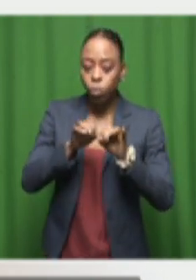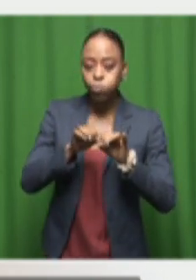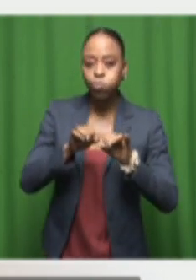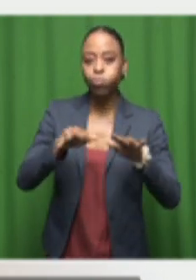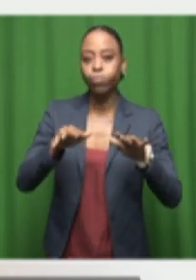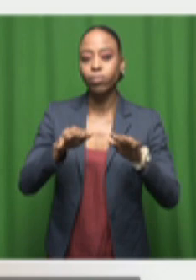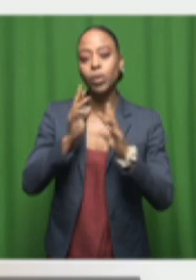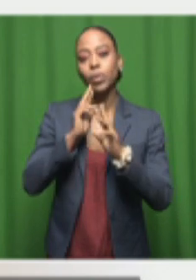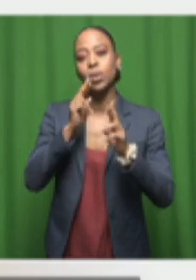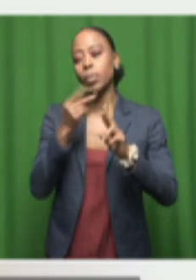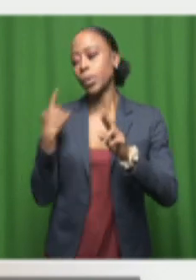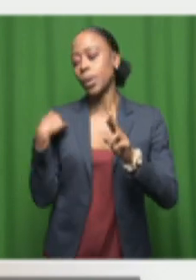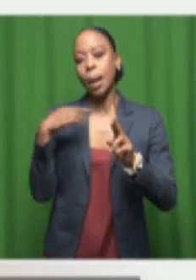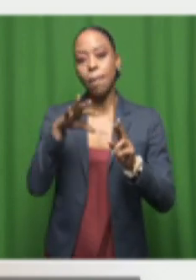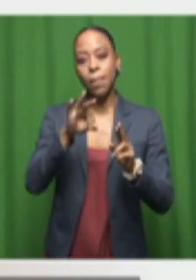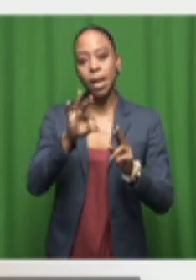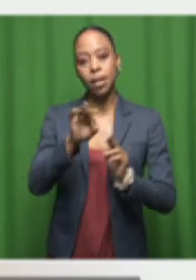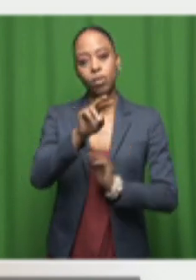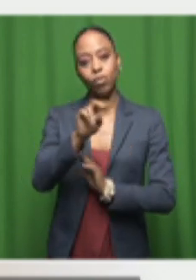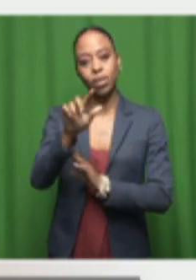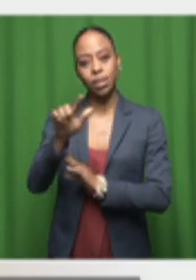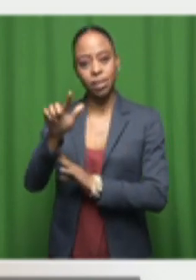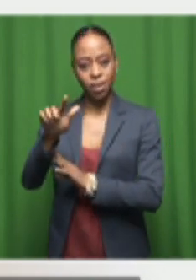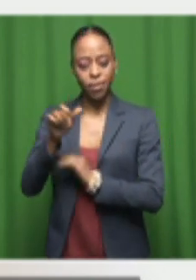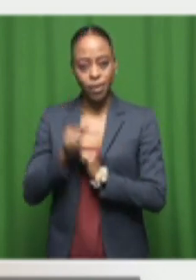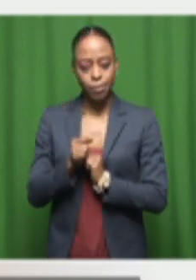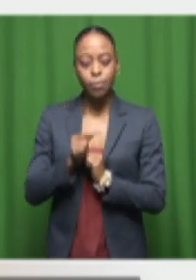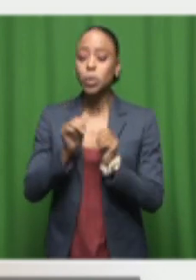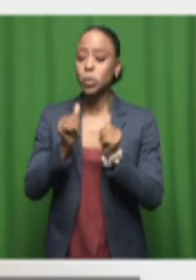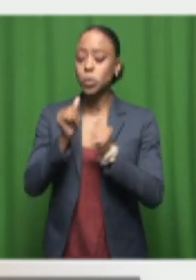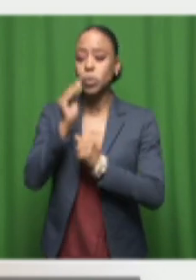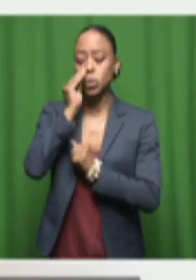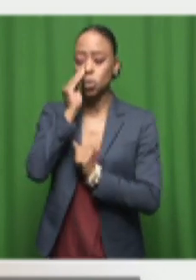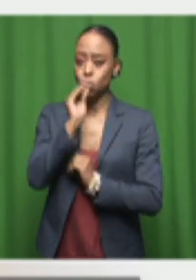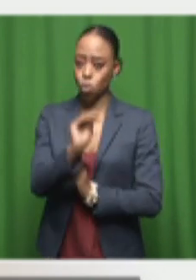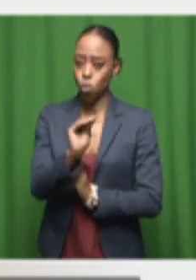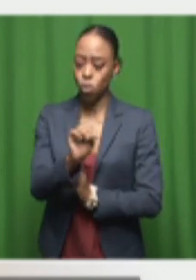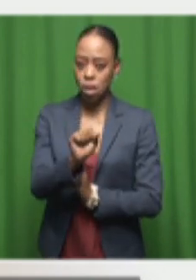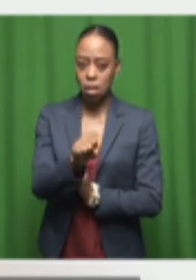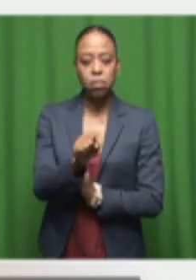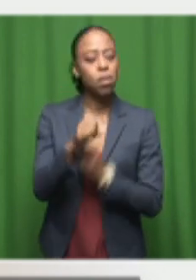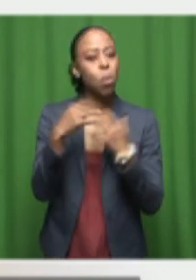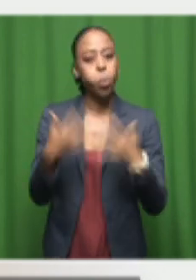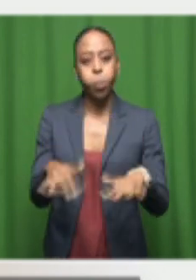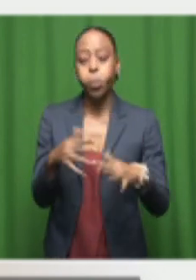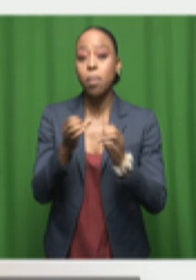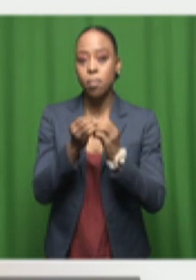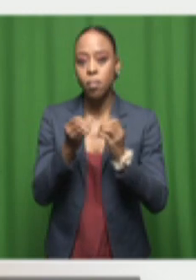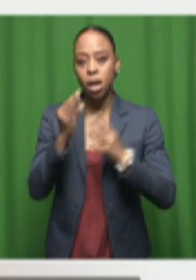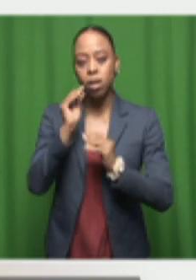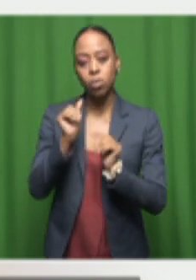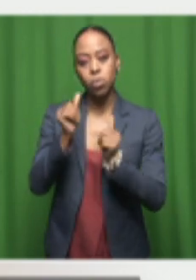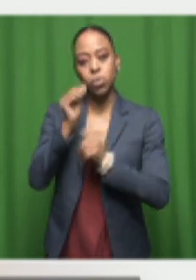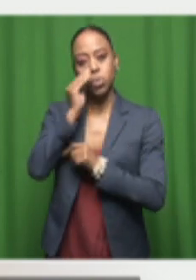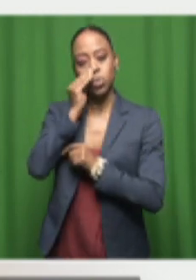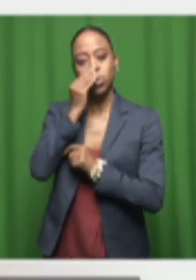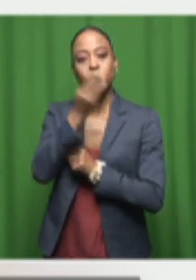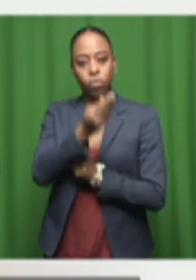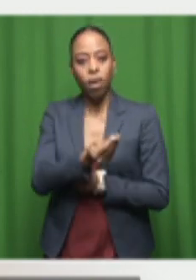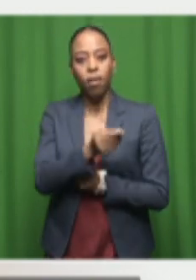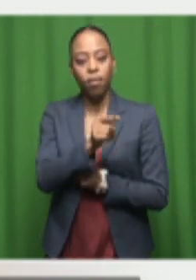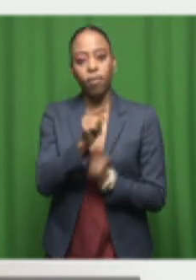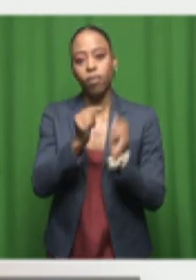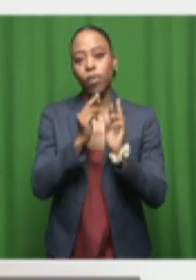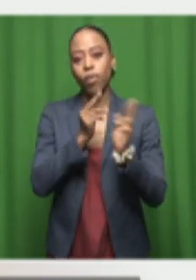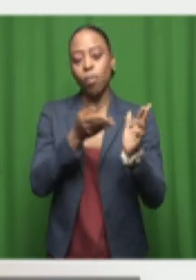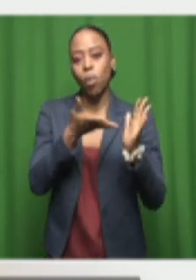on Monday, on the 27th, there is some good news. In fact, there is quite a lot of good news from